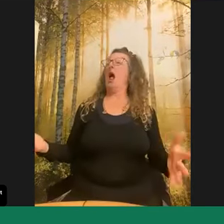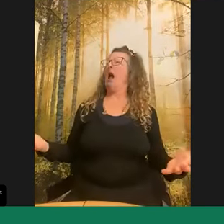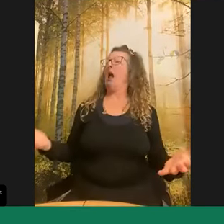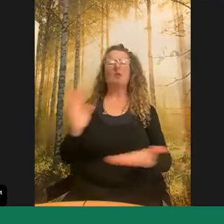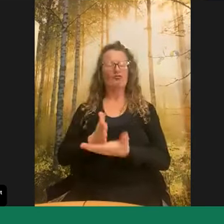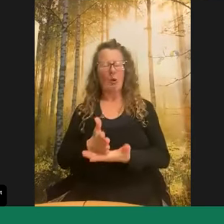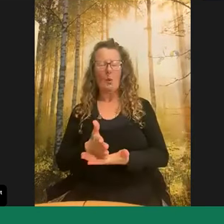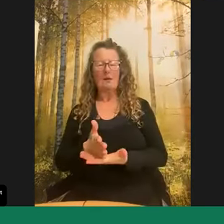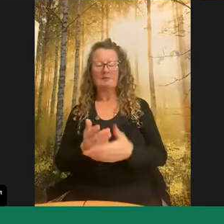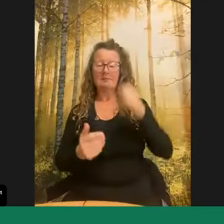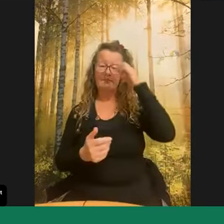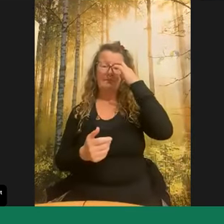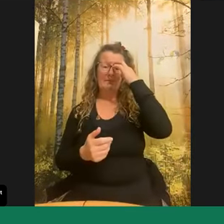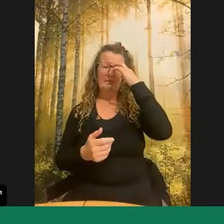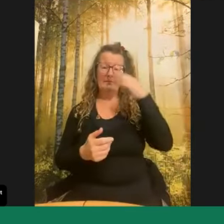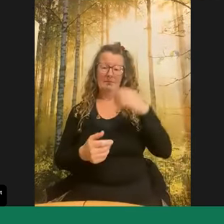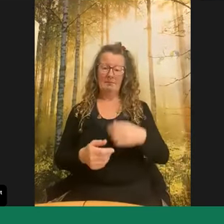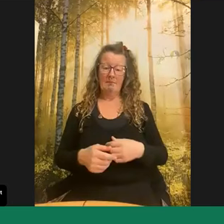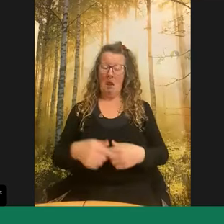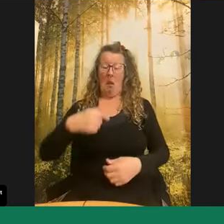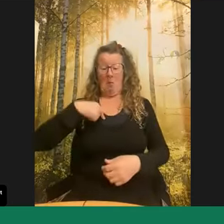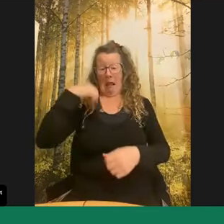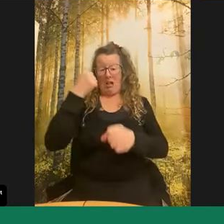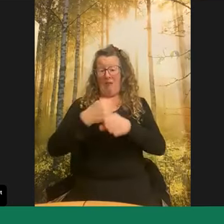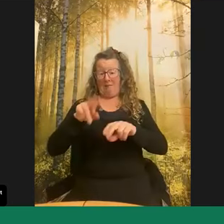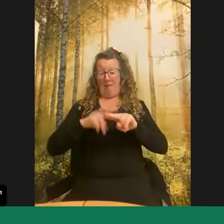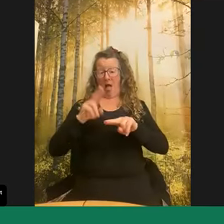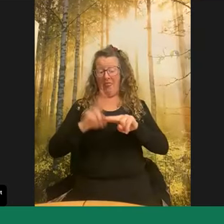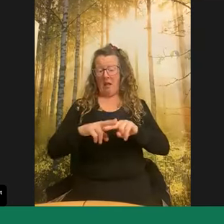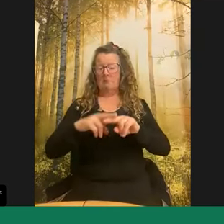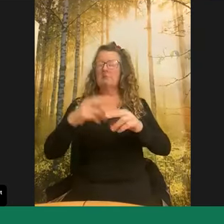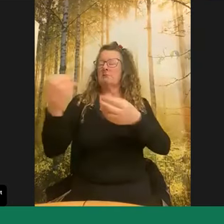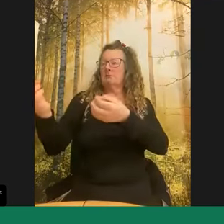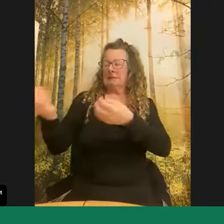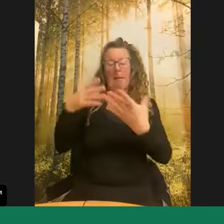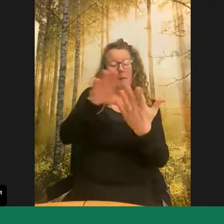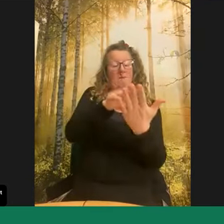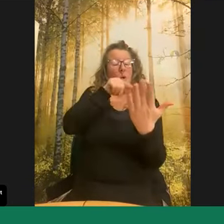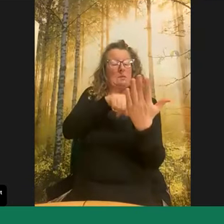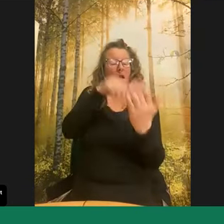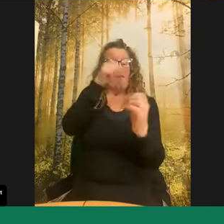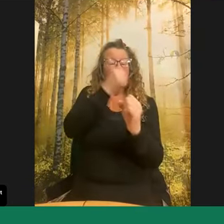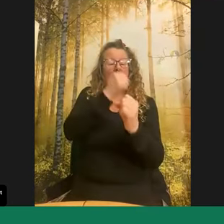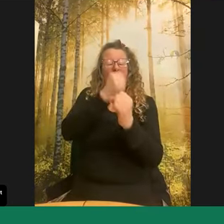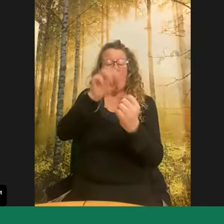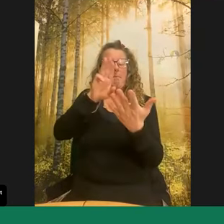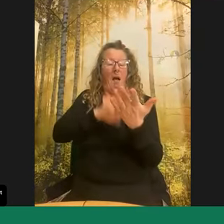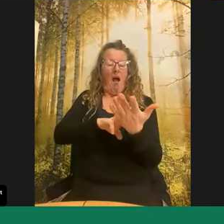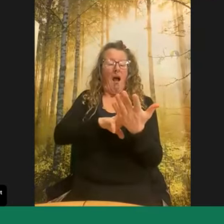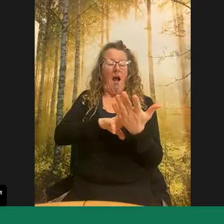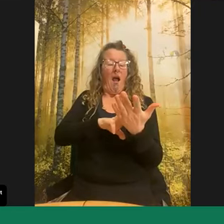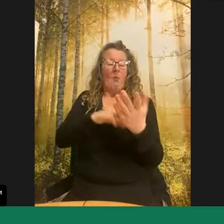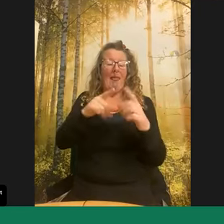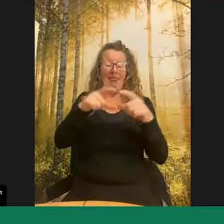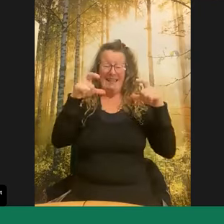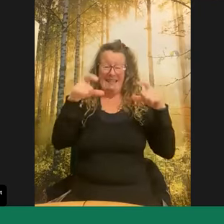I mean, even my granddad, he sent me a picture of my great-grandma with the ticket, the boat ticket